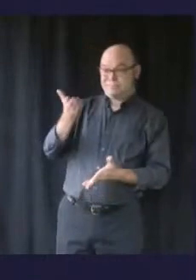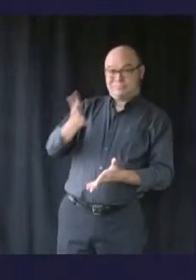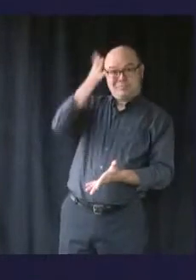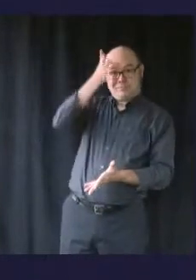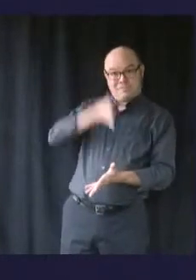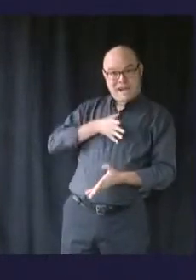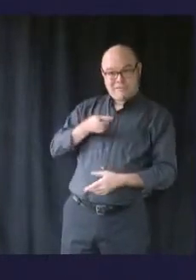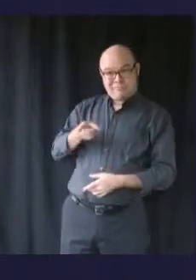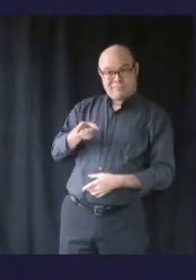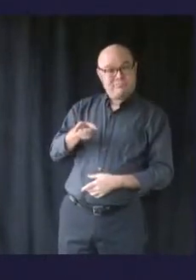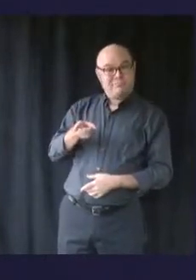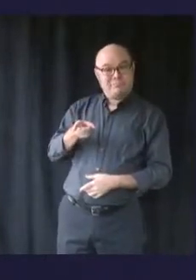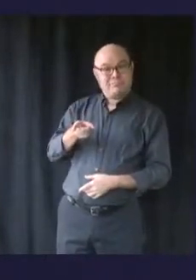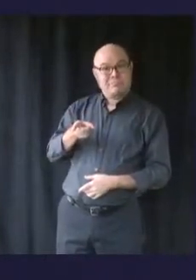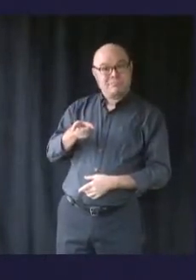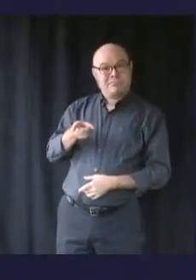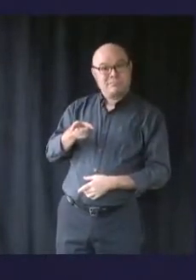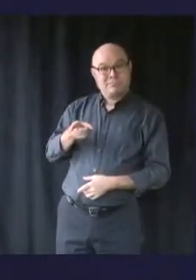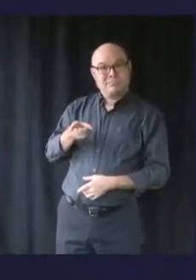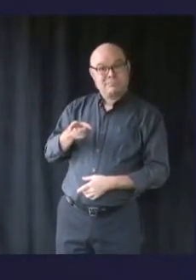human impacts of policies.